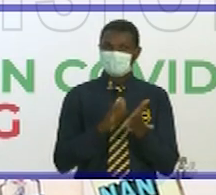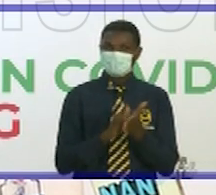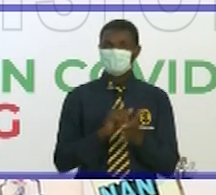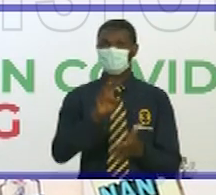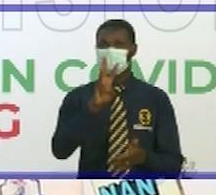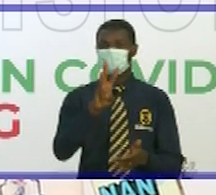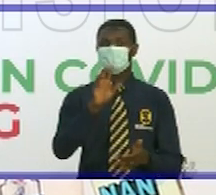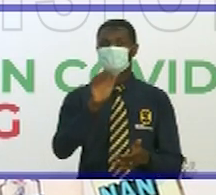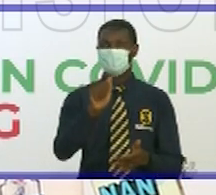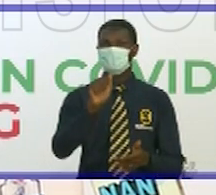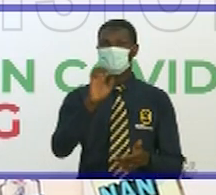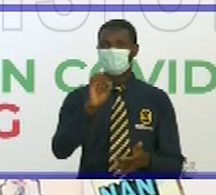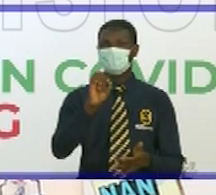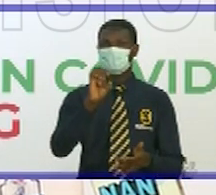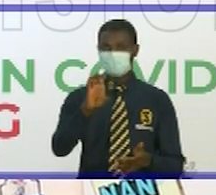WAEC's timetable,